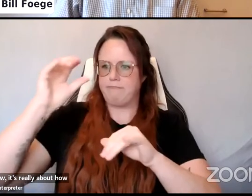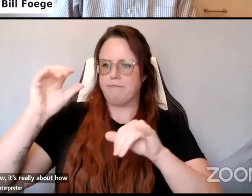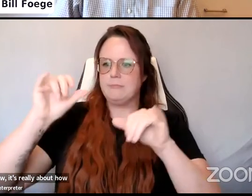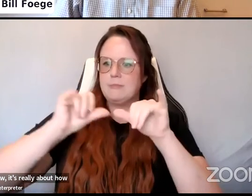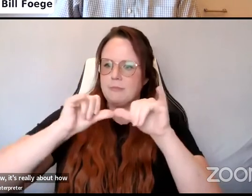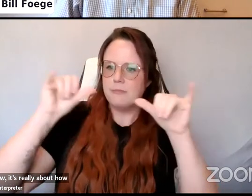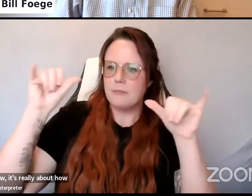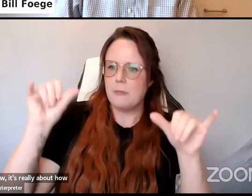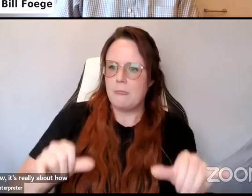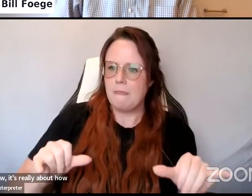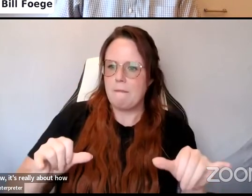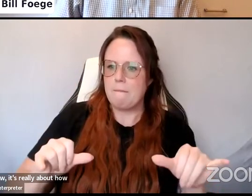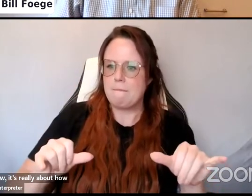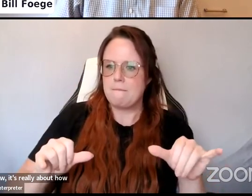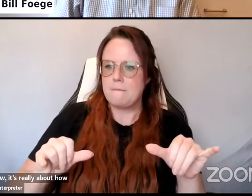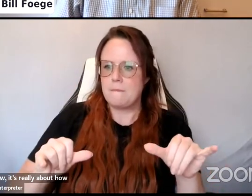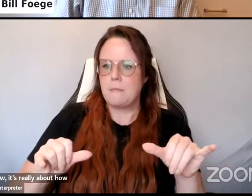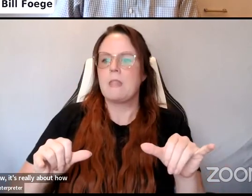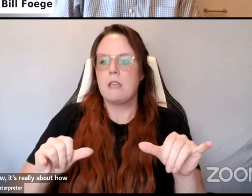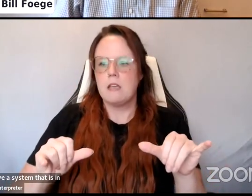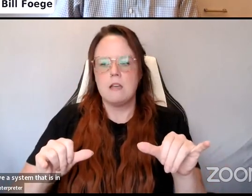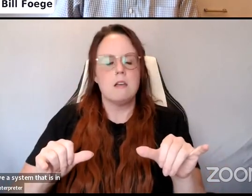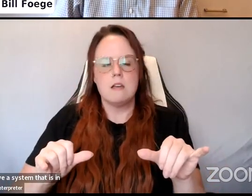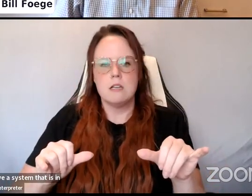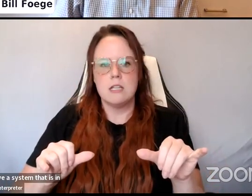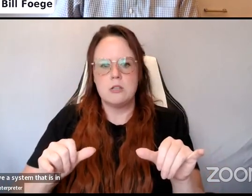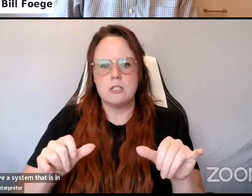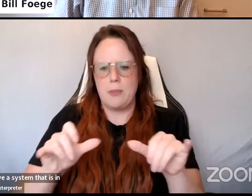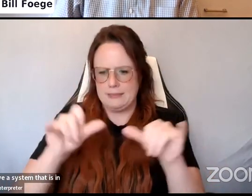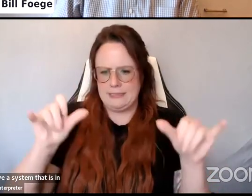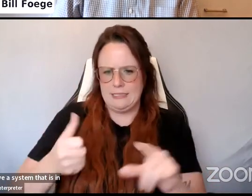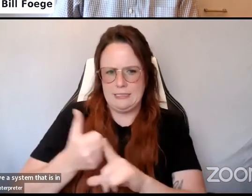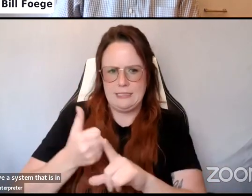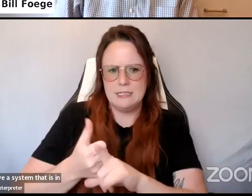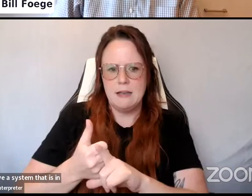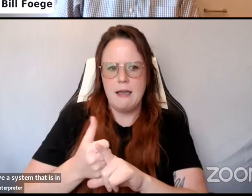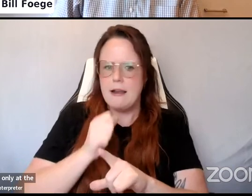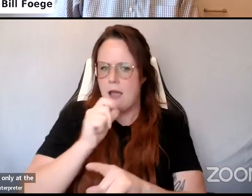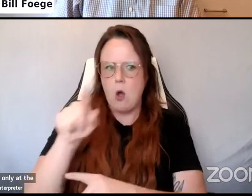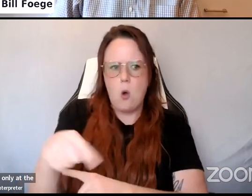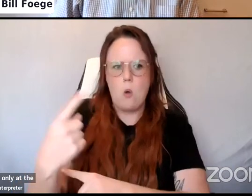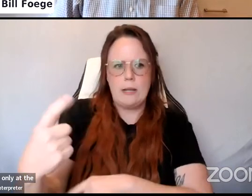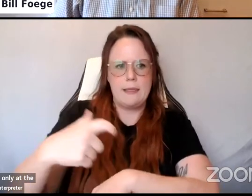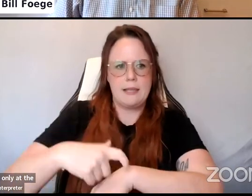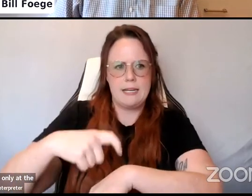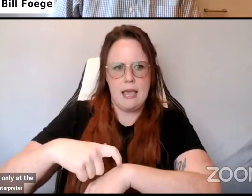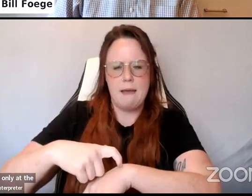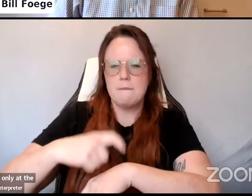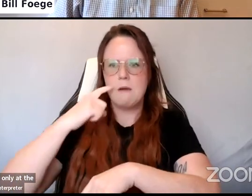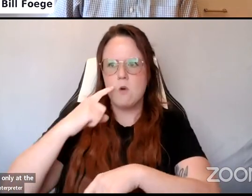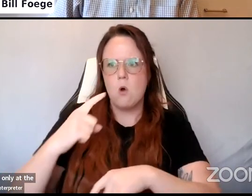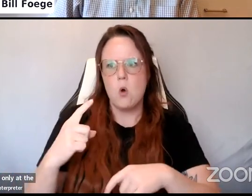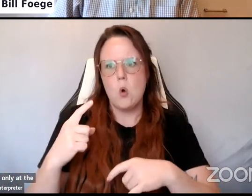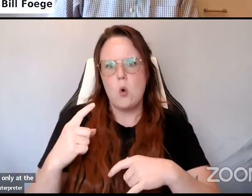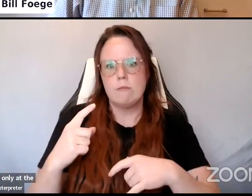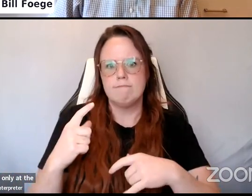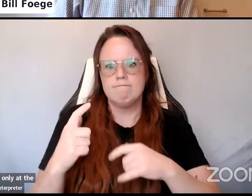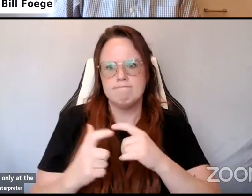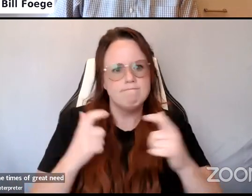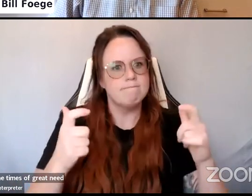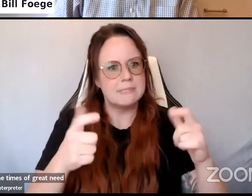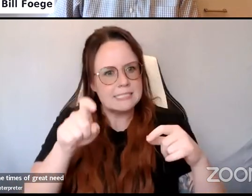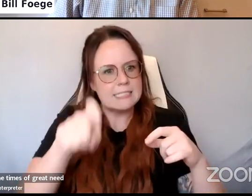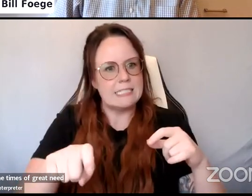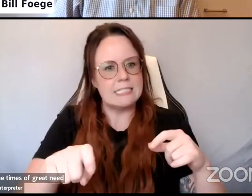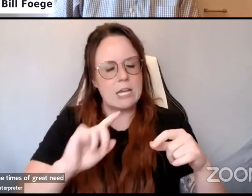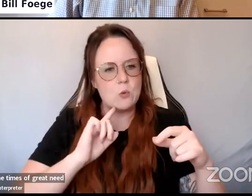that is in place that gets us not uh only at the times of great need and